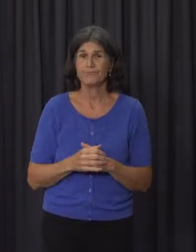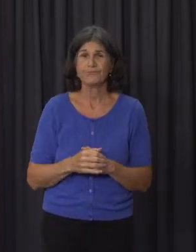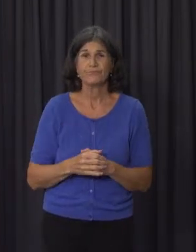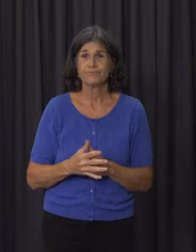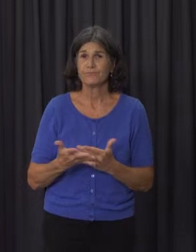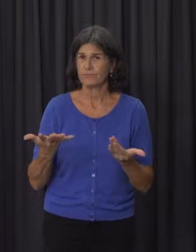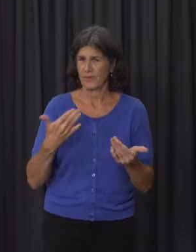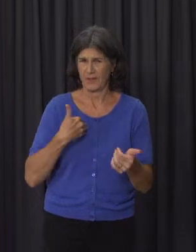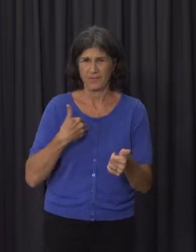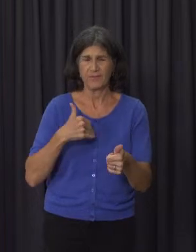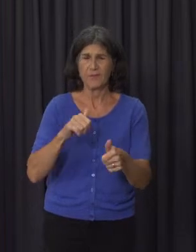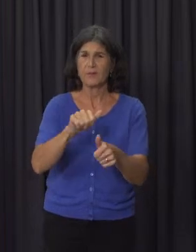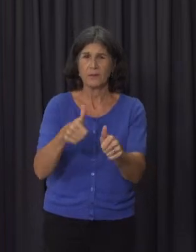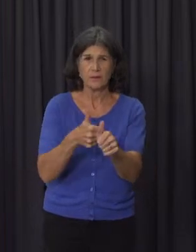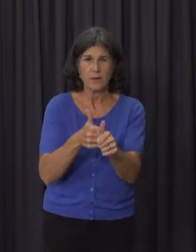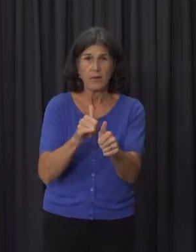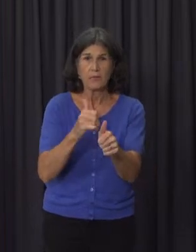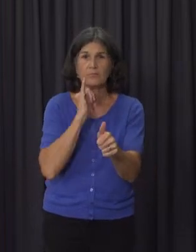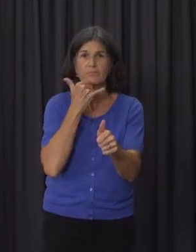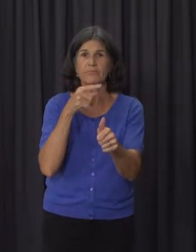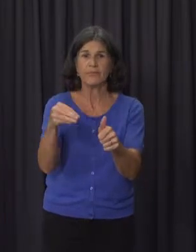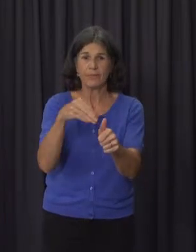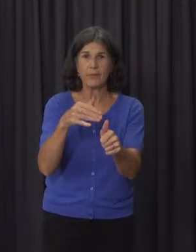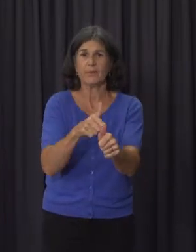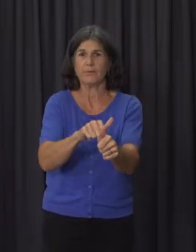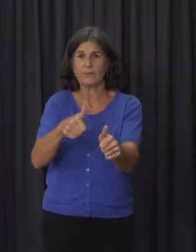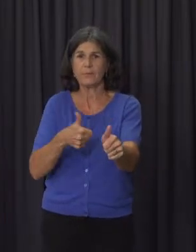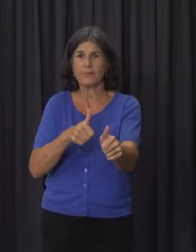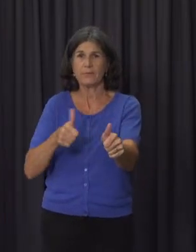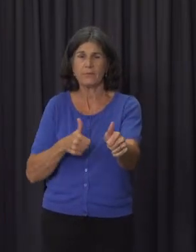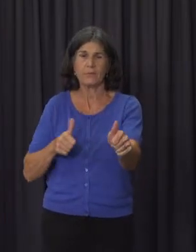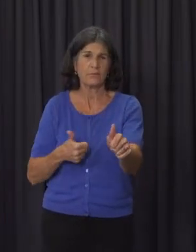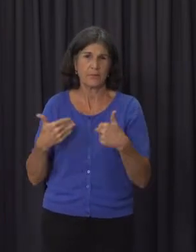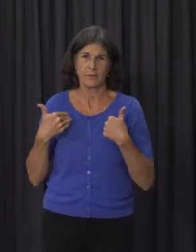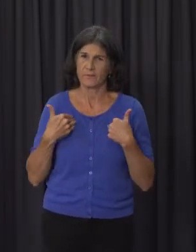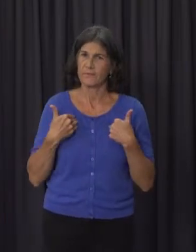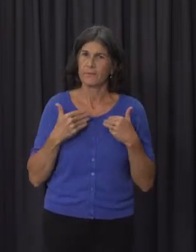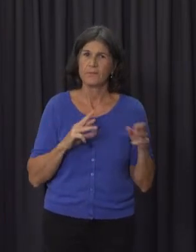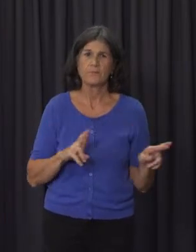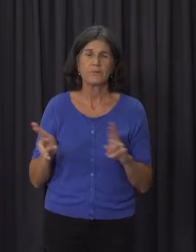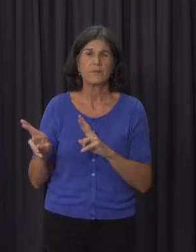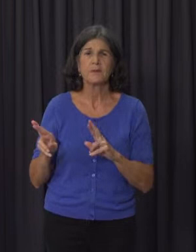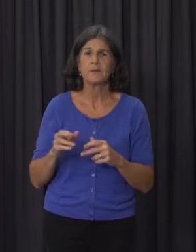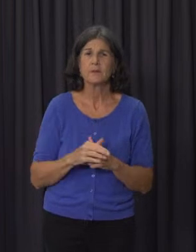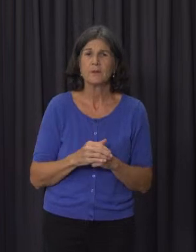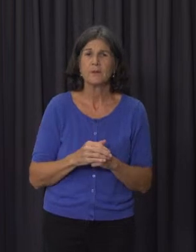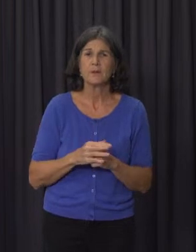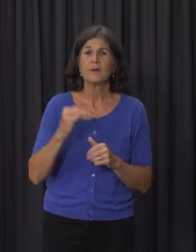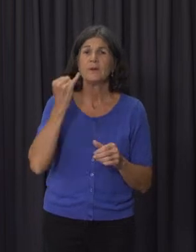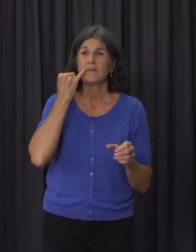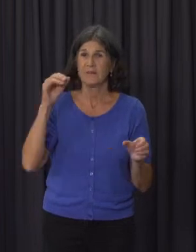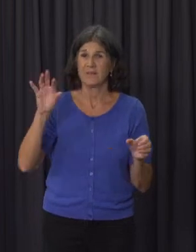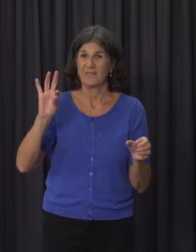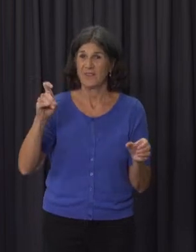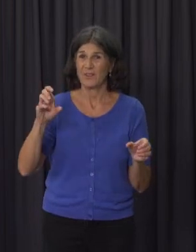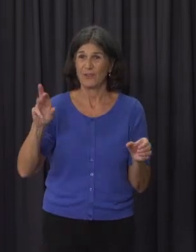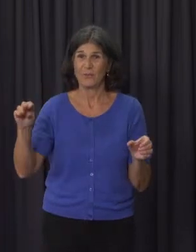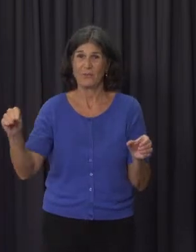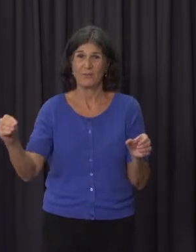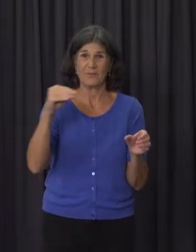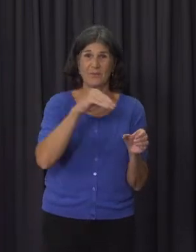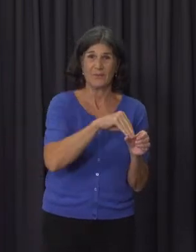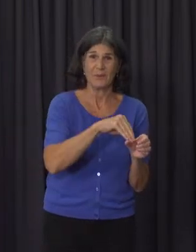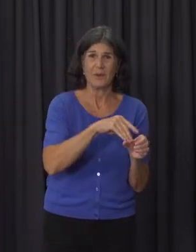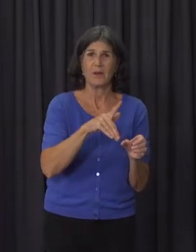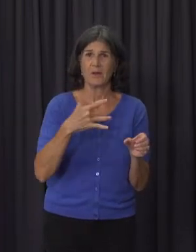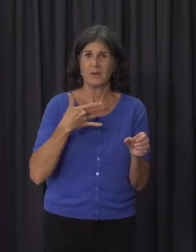place for situations like this. If there is a threat to the community that we're evacuating residents to, we will provide alternative options for that. So I won't speak to this